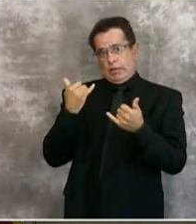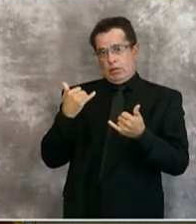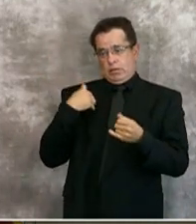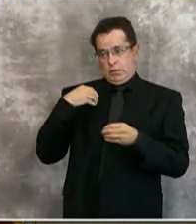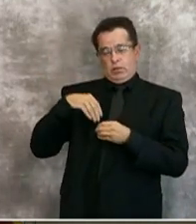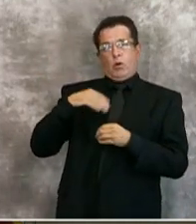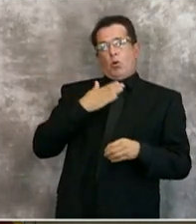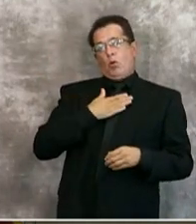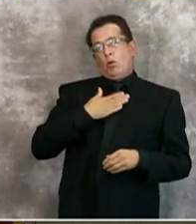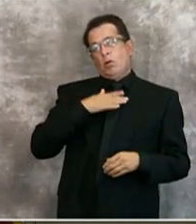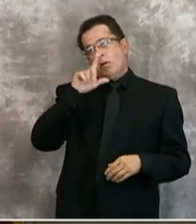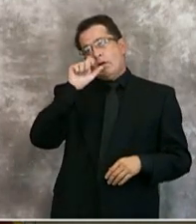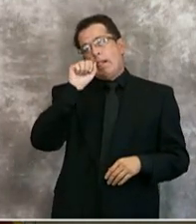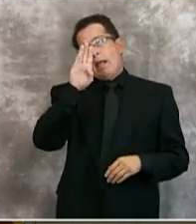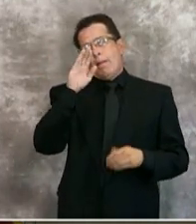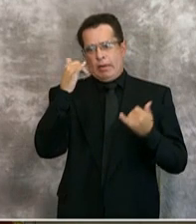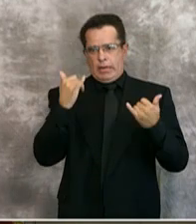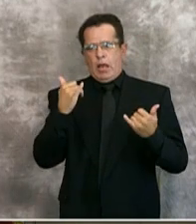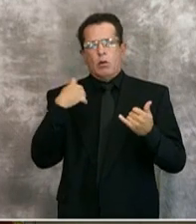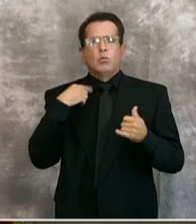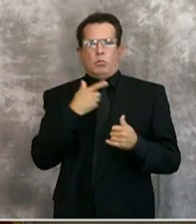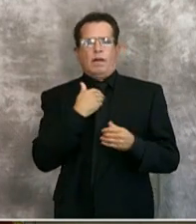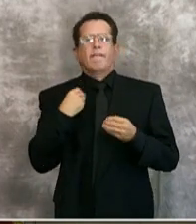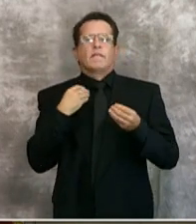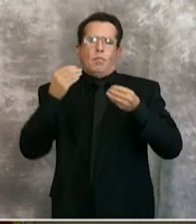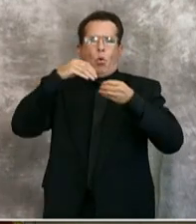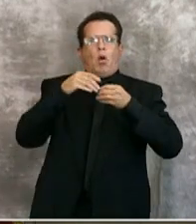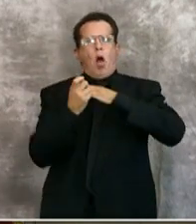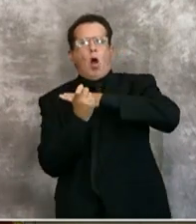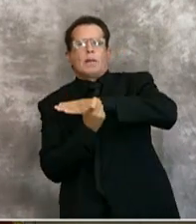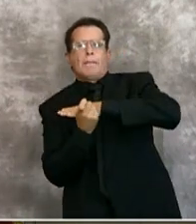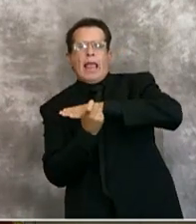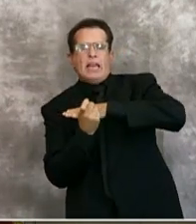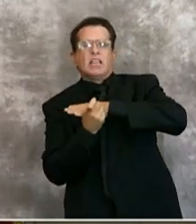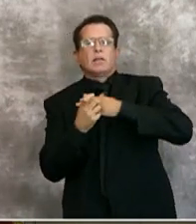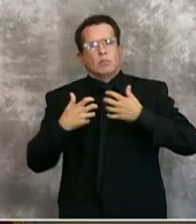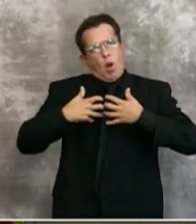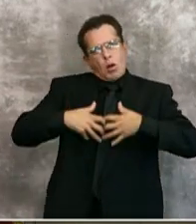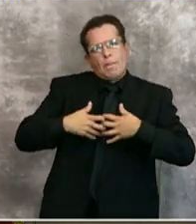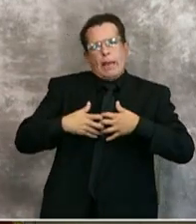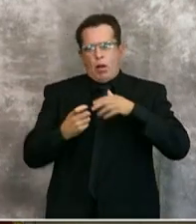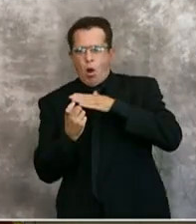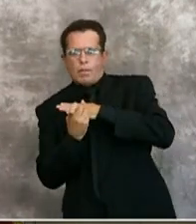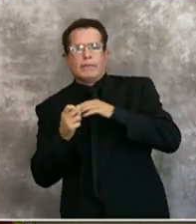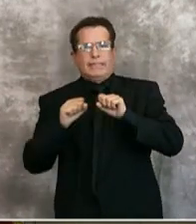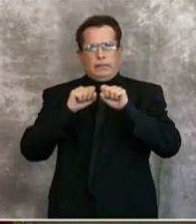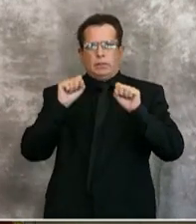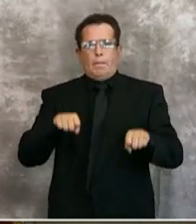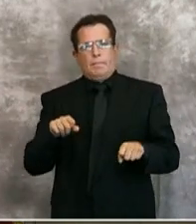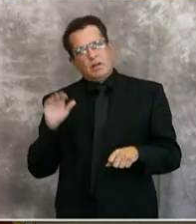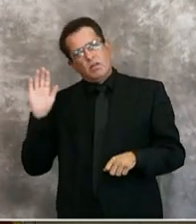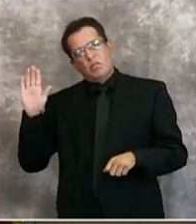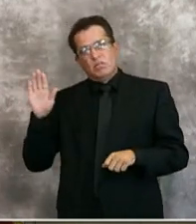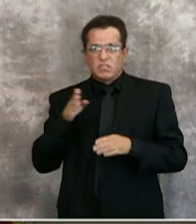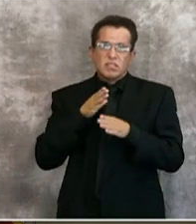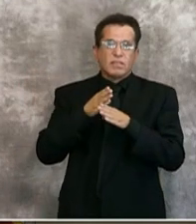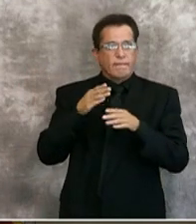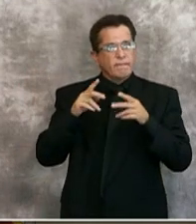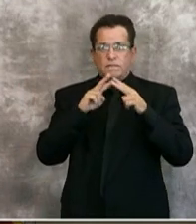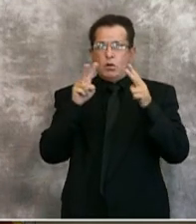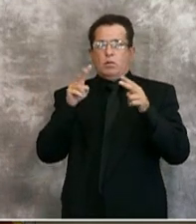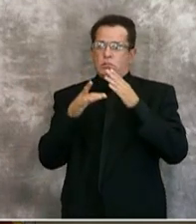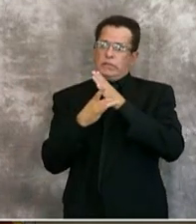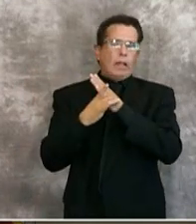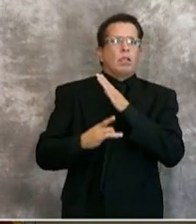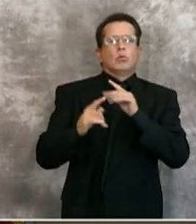lab, we built a scalable and automated technology, and the infrastructure to support that, and a very strong and talented